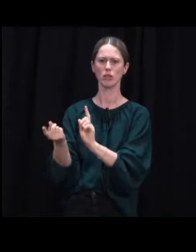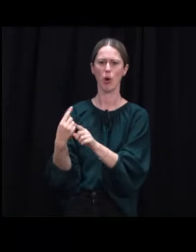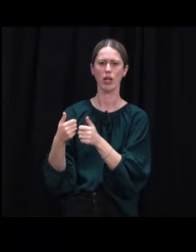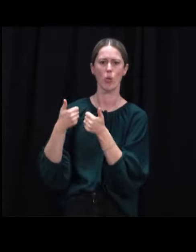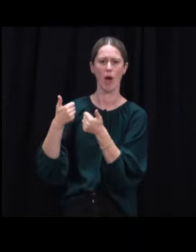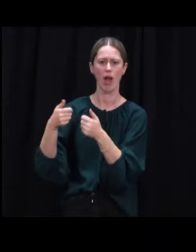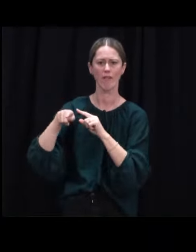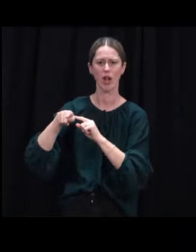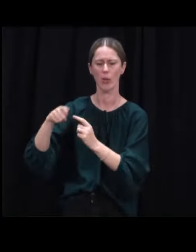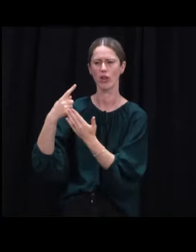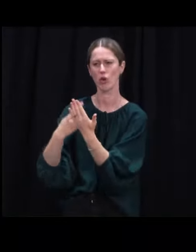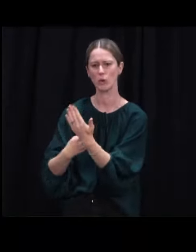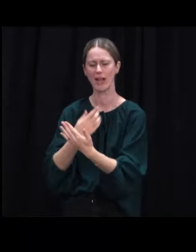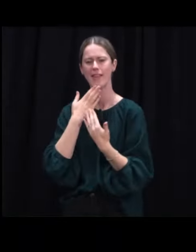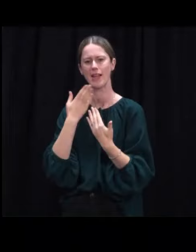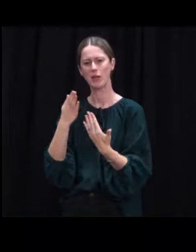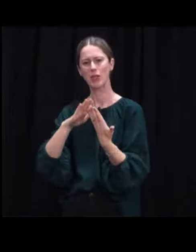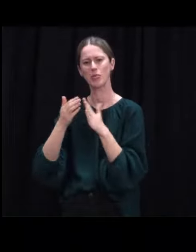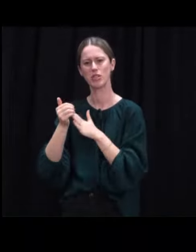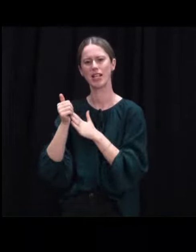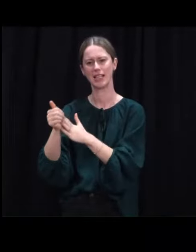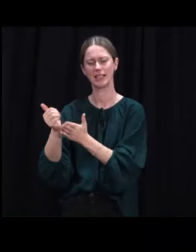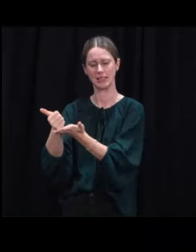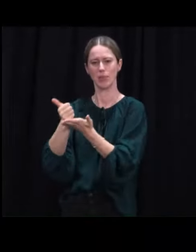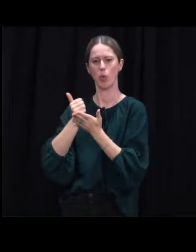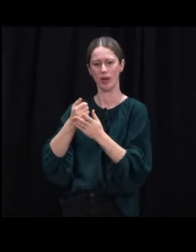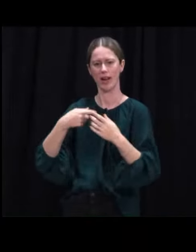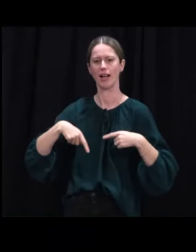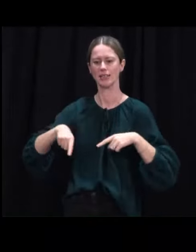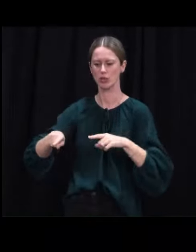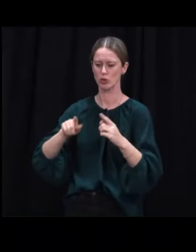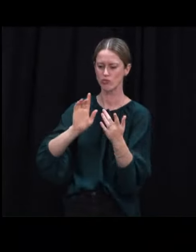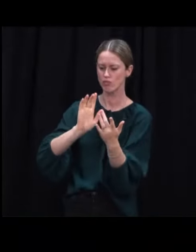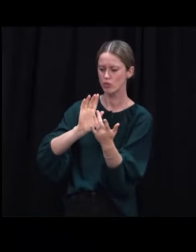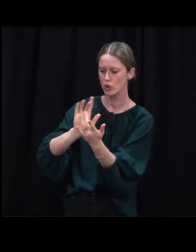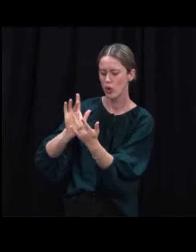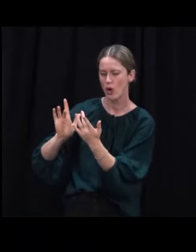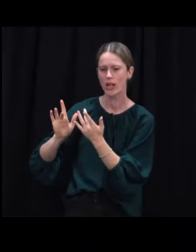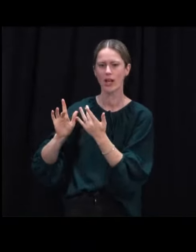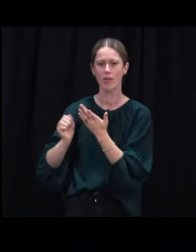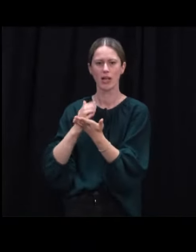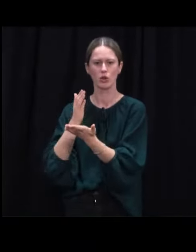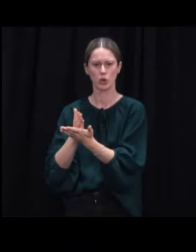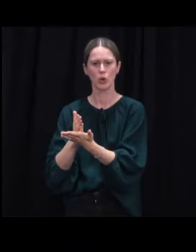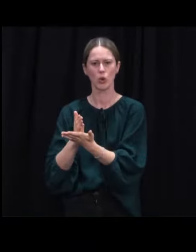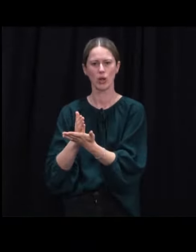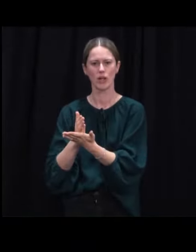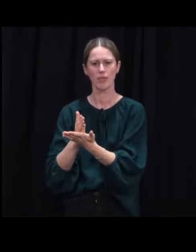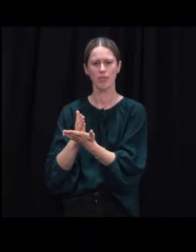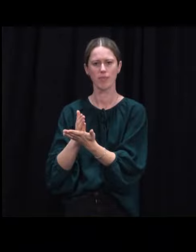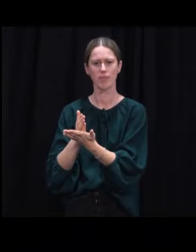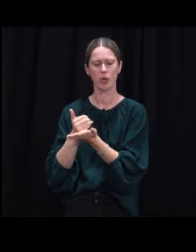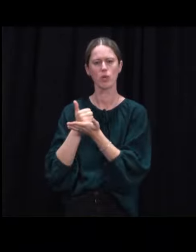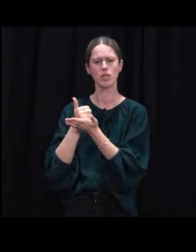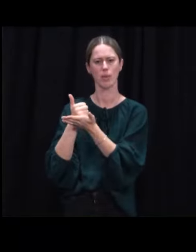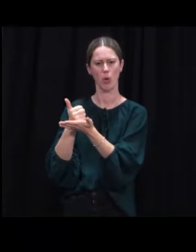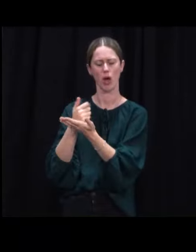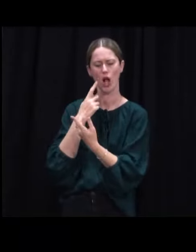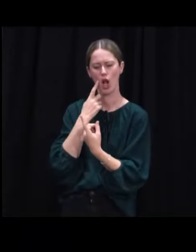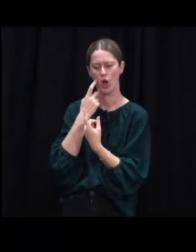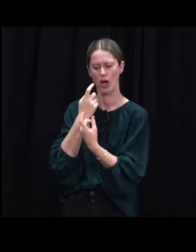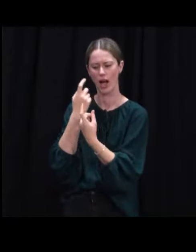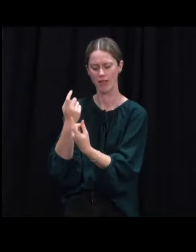the community leaders who are supporting our efforts to reach out into and ensure that we support and look